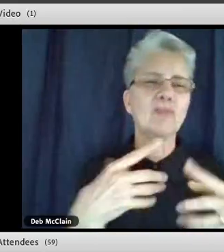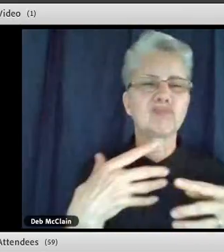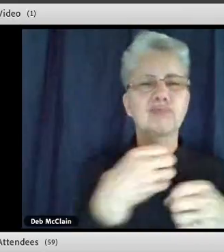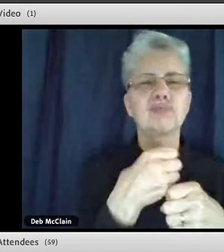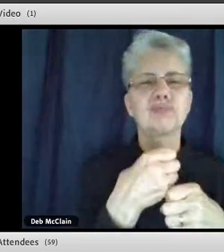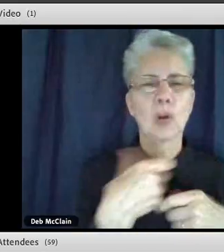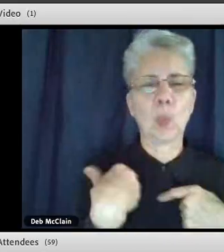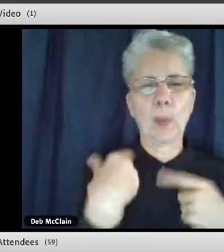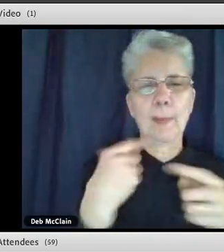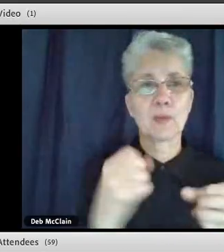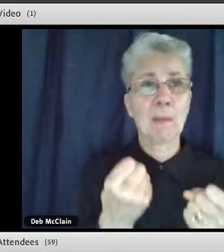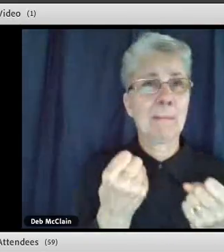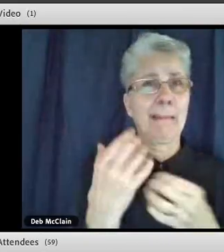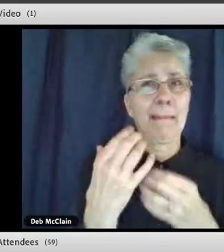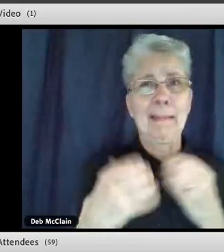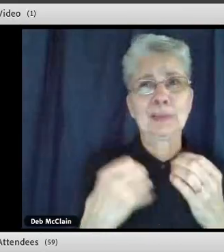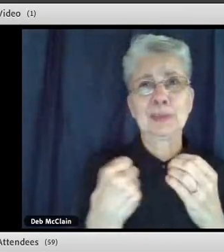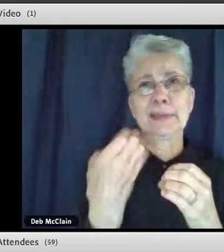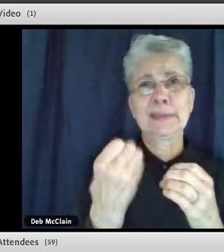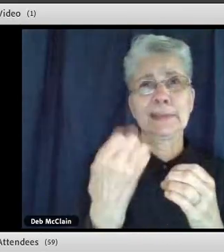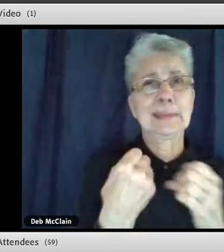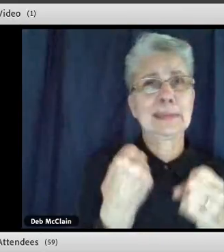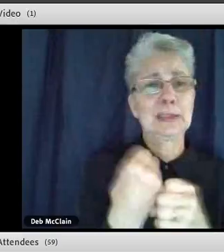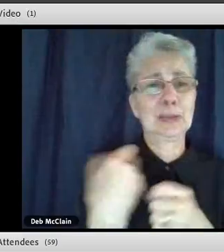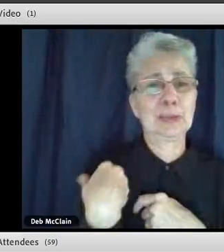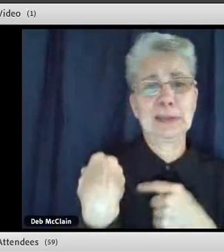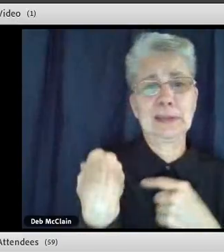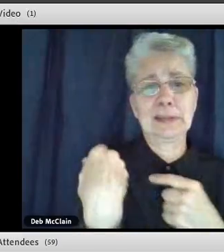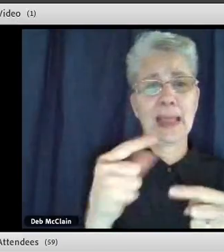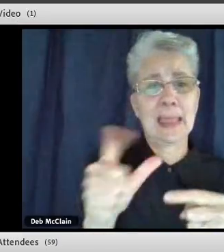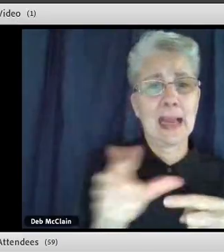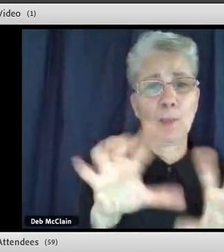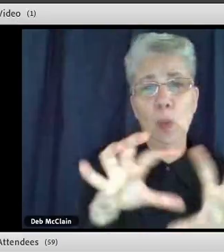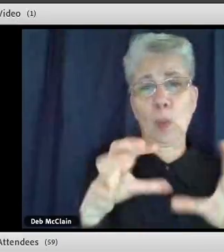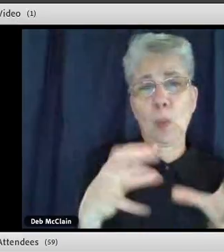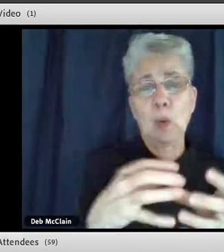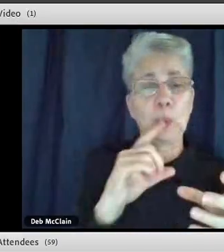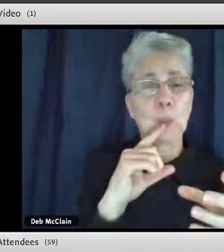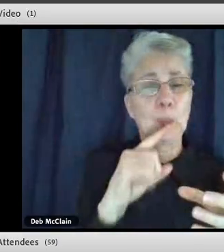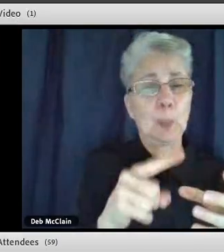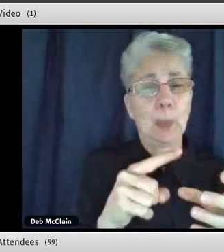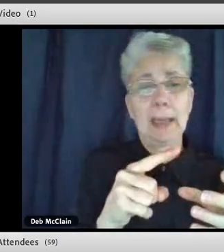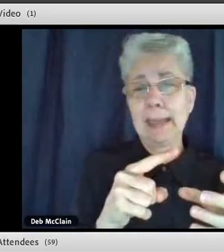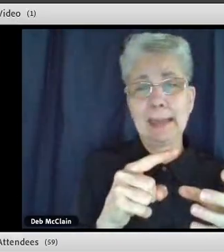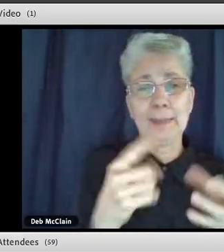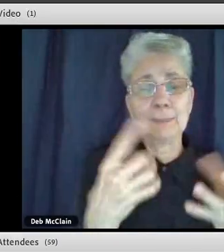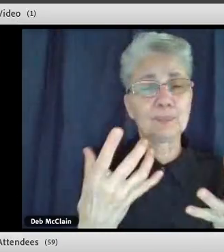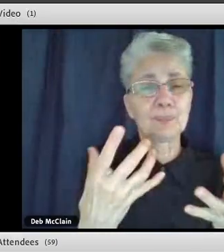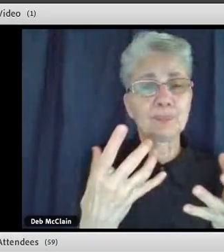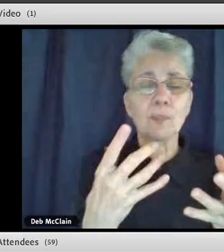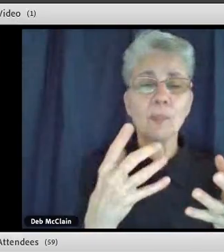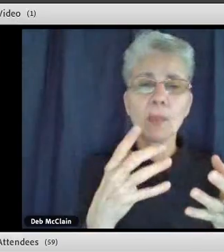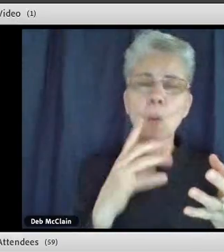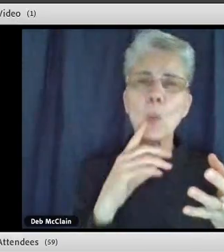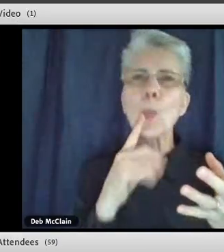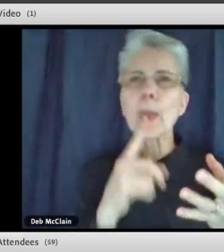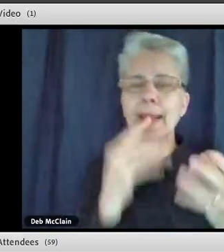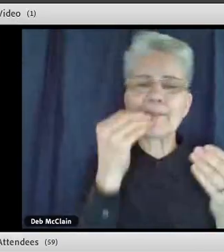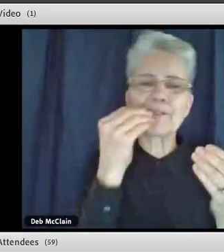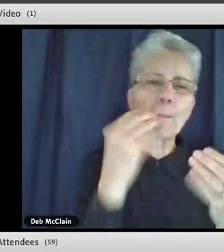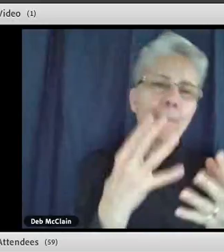doing for many hundreds of years in the library world, which is to essentially, it's information